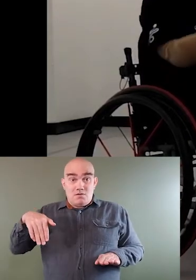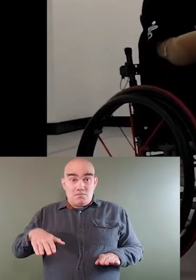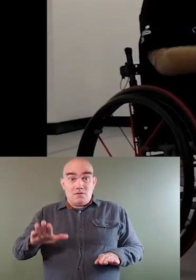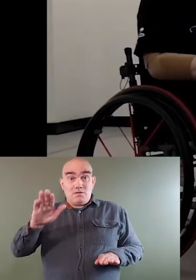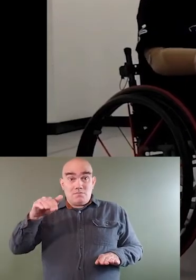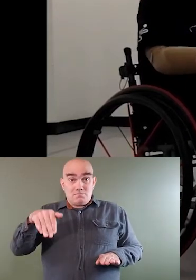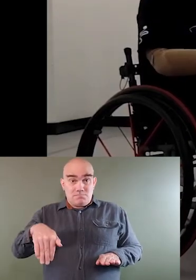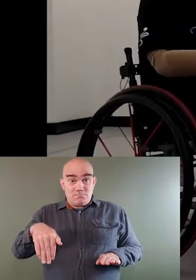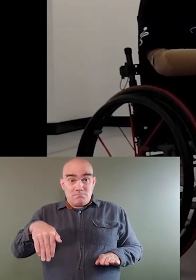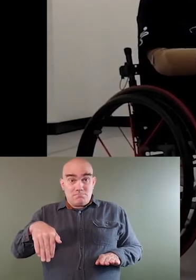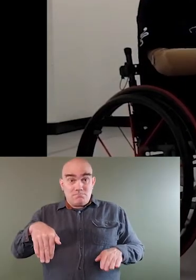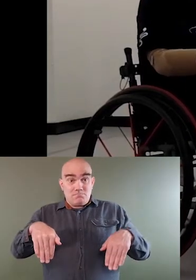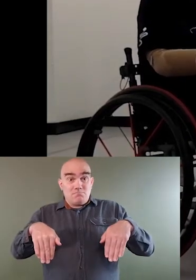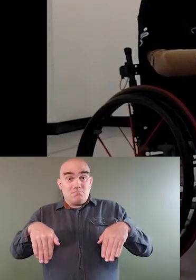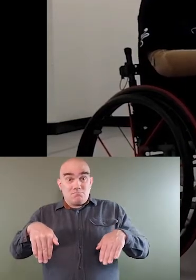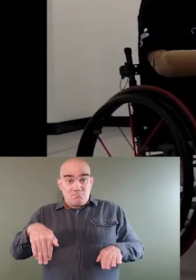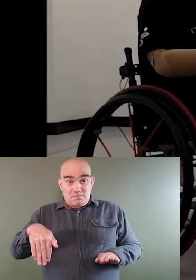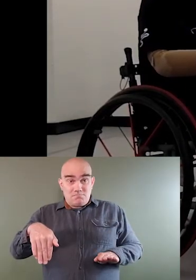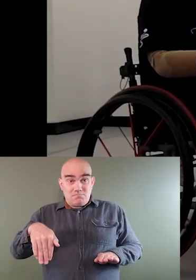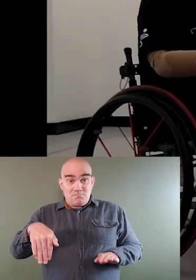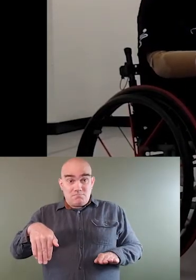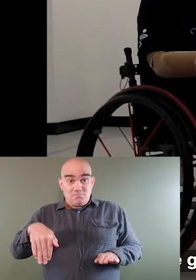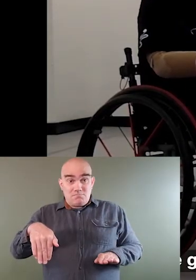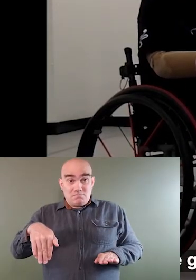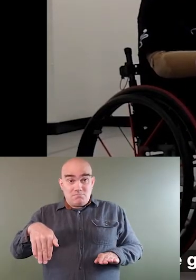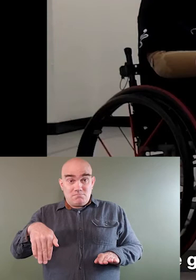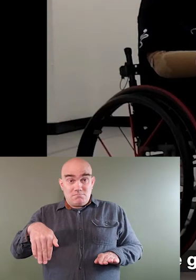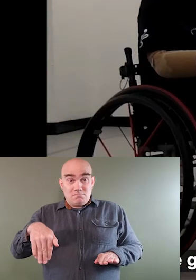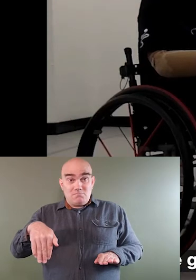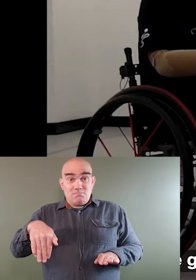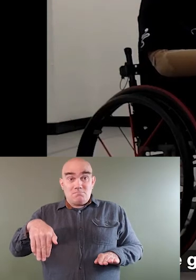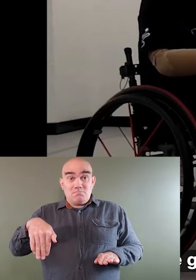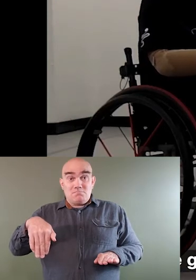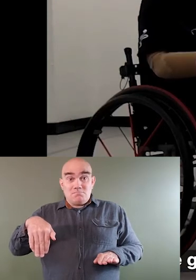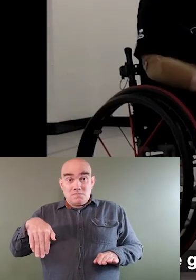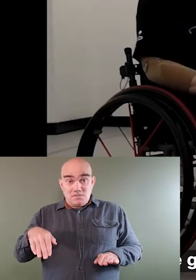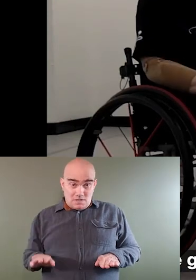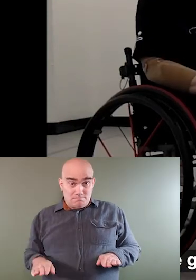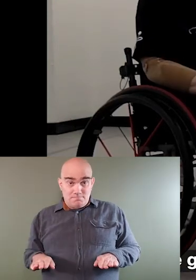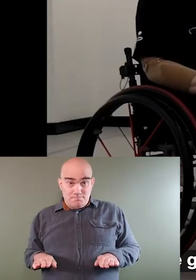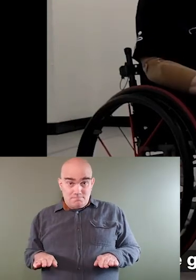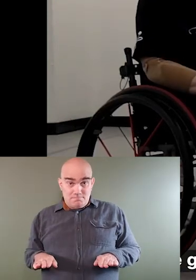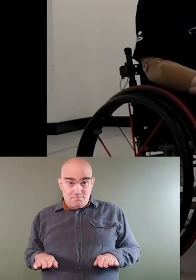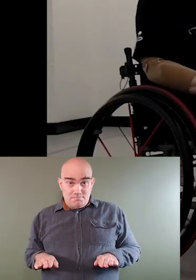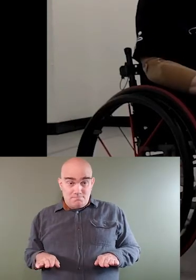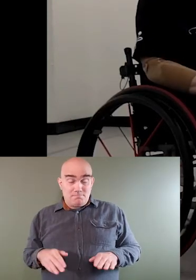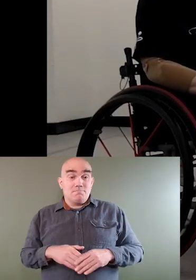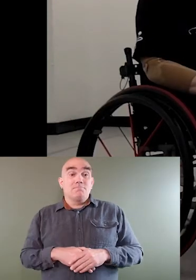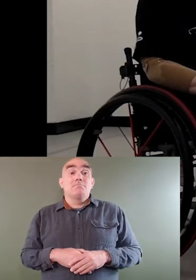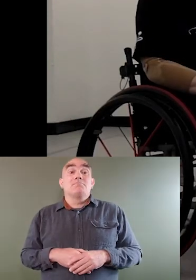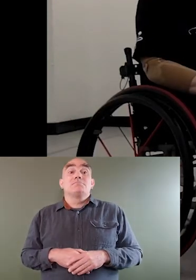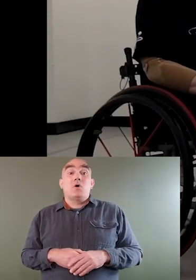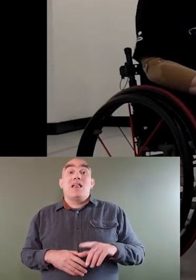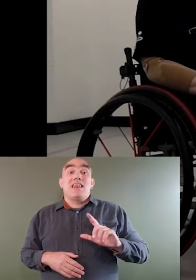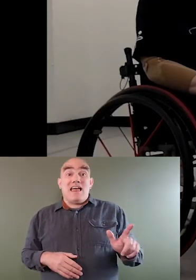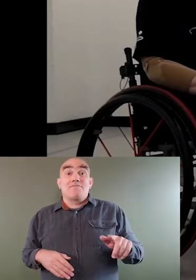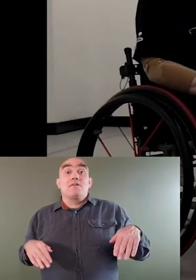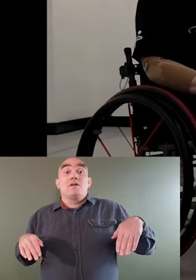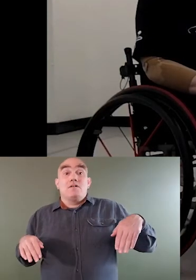Brush, land, left heel. We're going to place our right heels down. Stop. Left